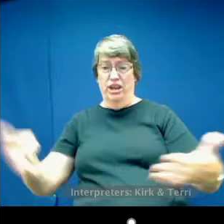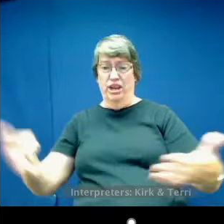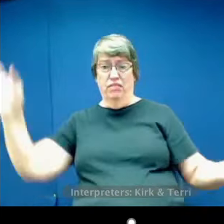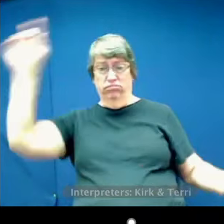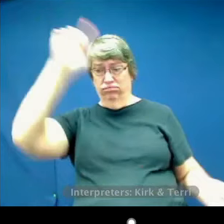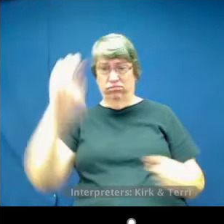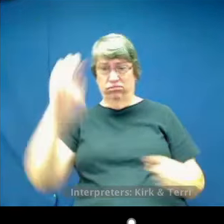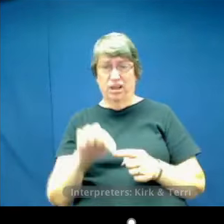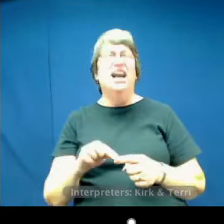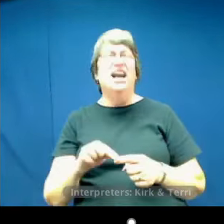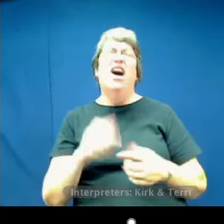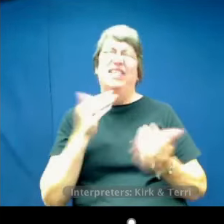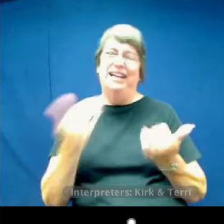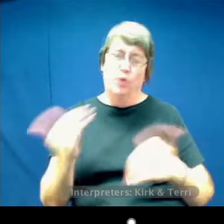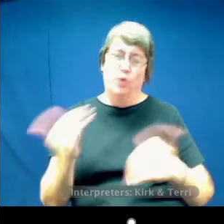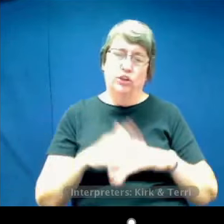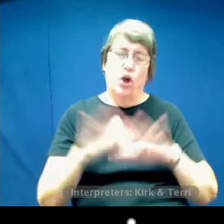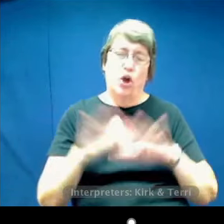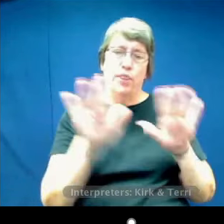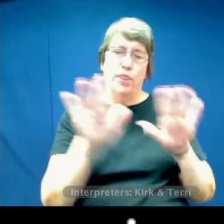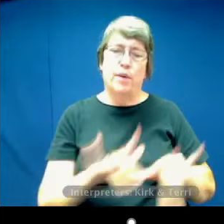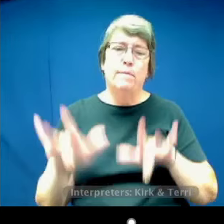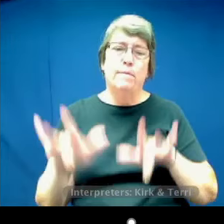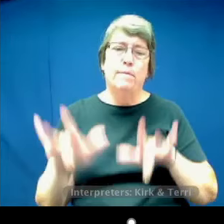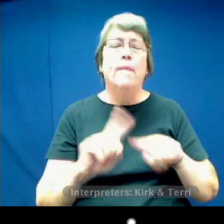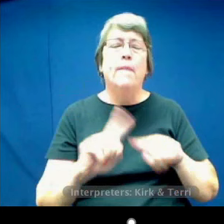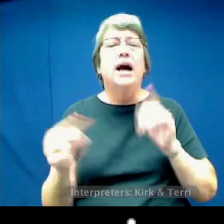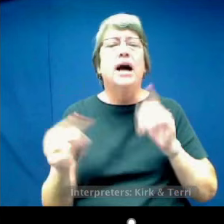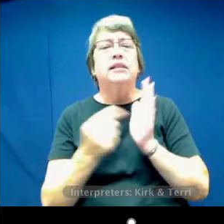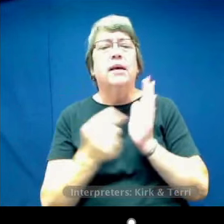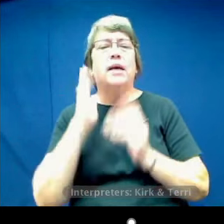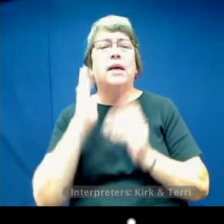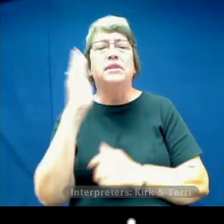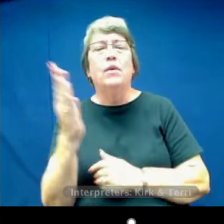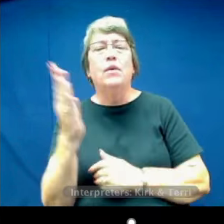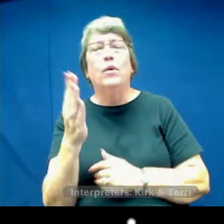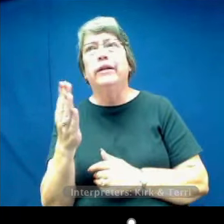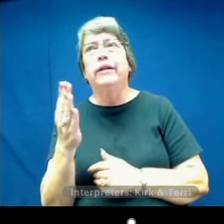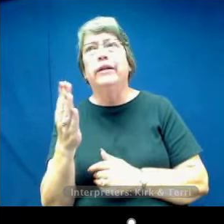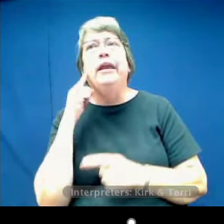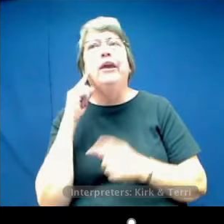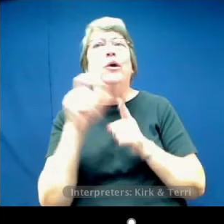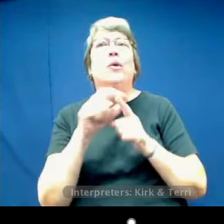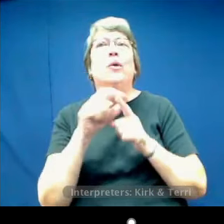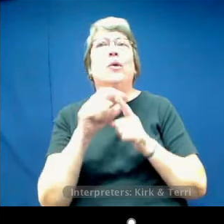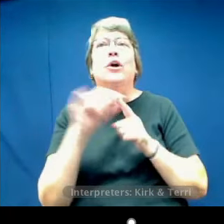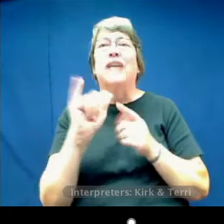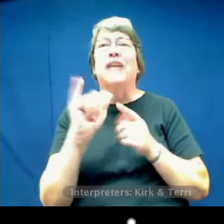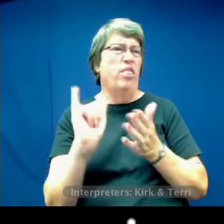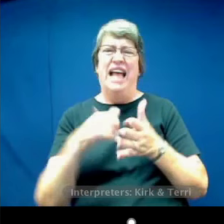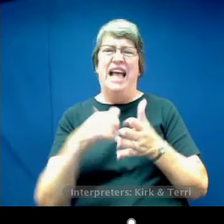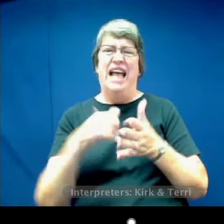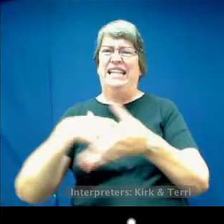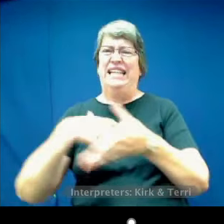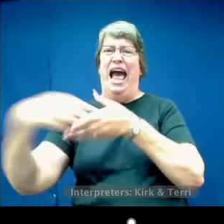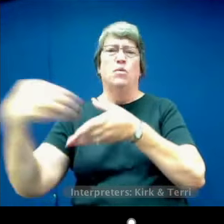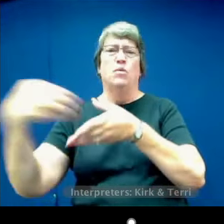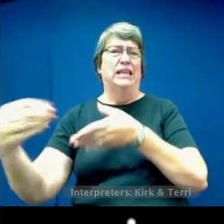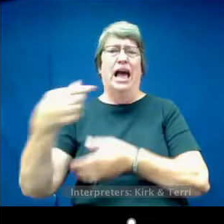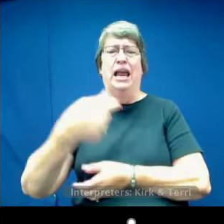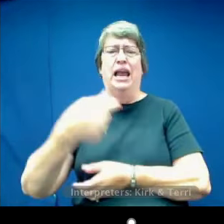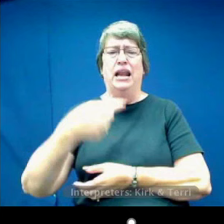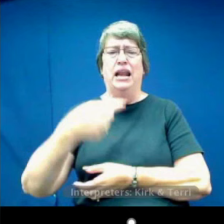word and you'll hear things like his income is outside the guidelines or it's within the guidelines. So there needs to be, you